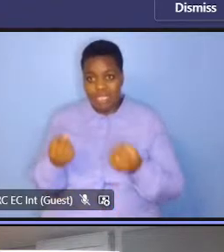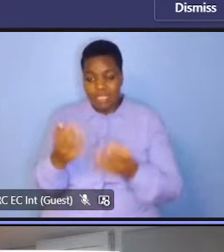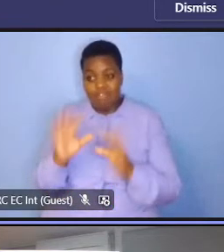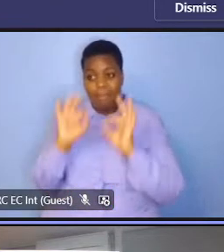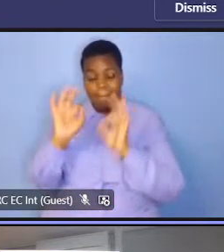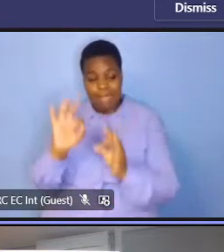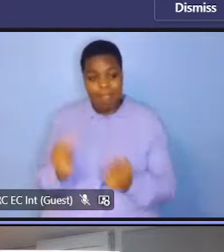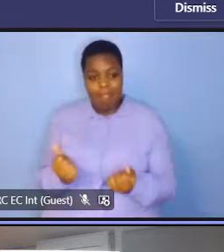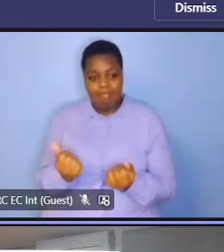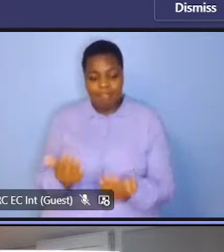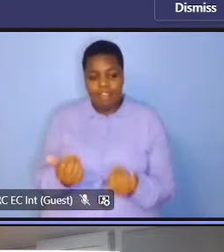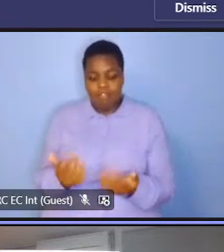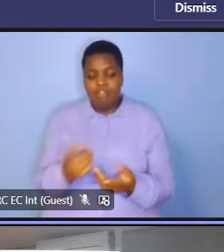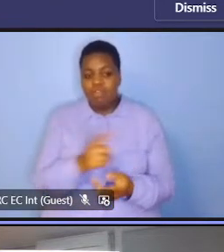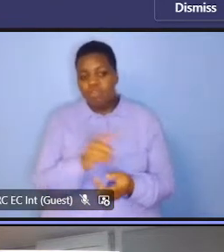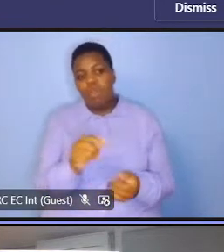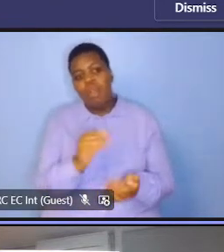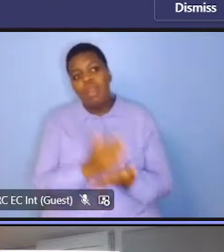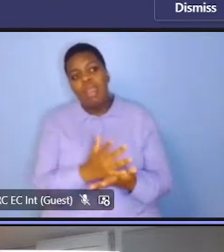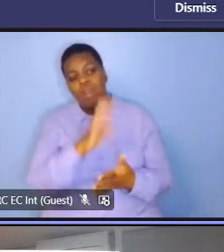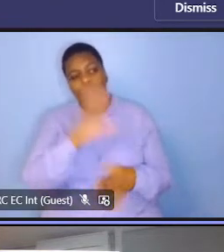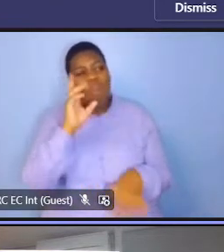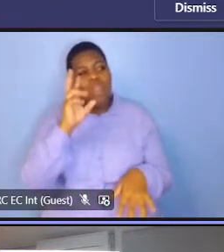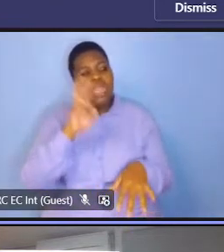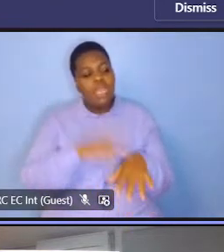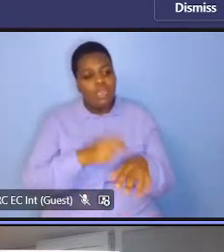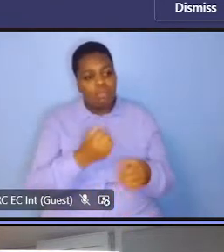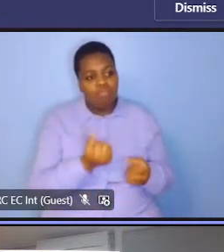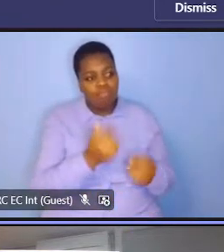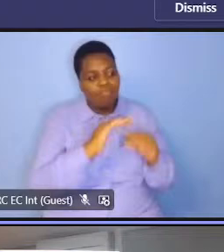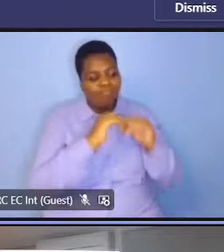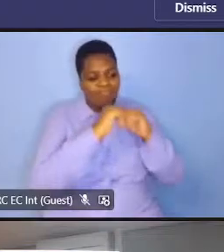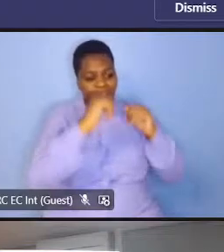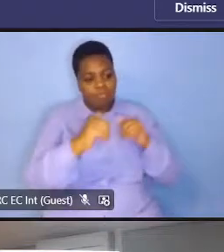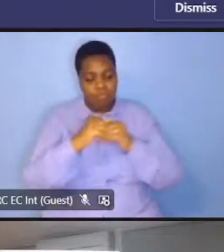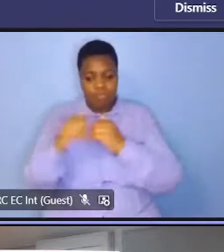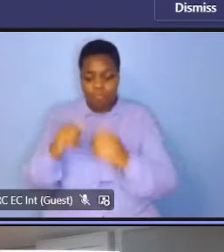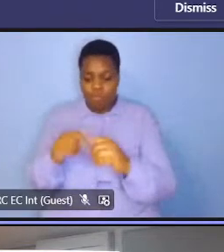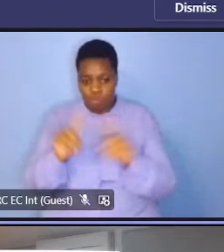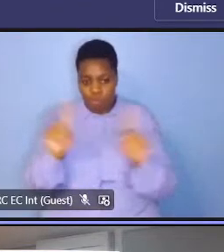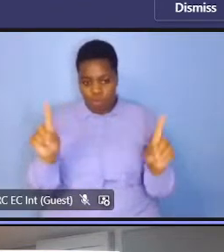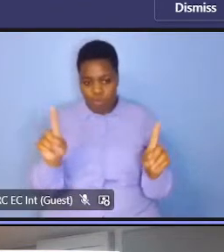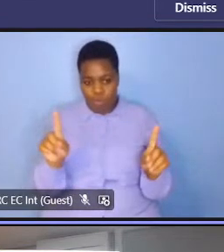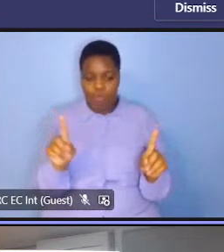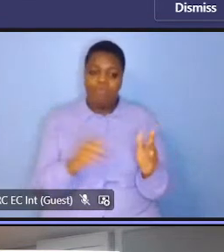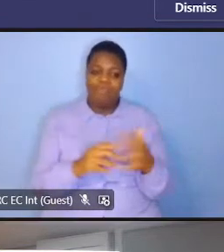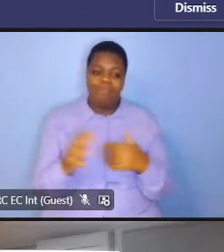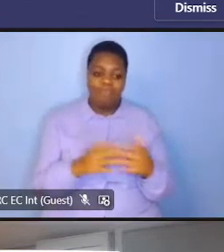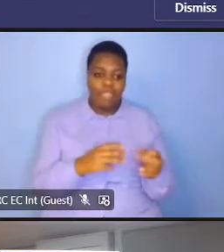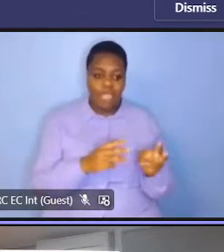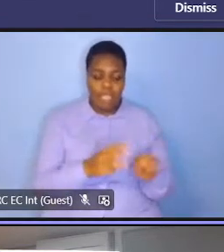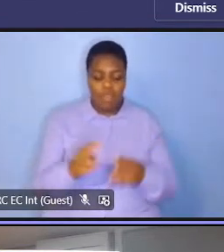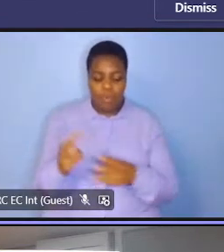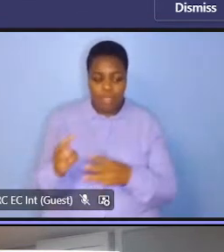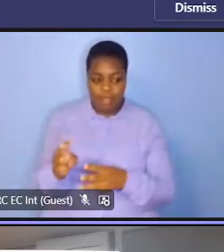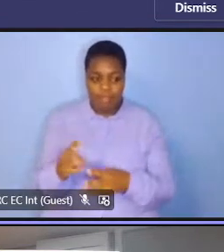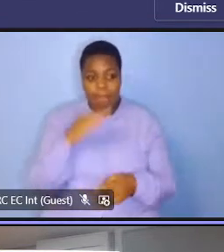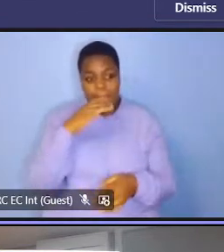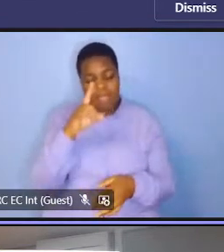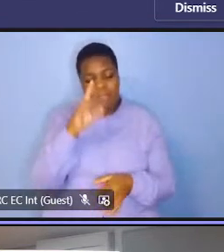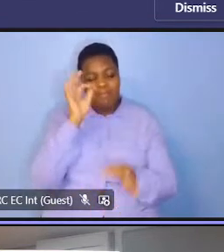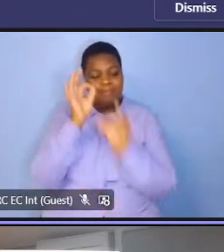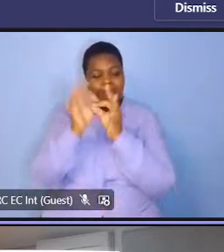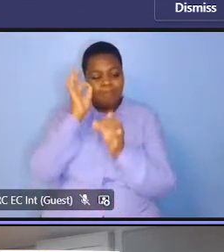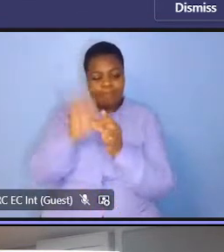requirements without unfairly discriminating in any way. The emphasis